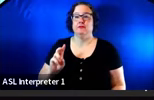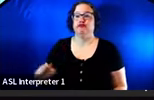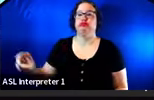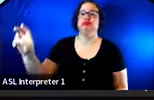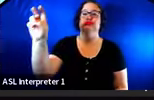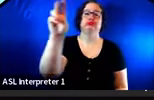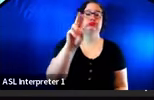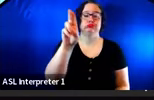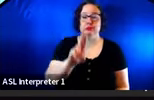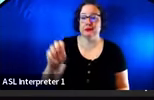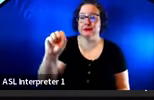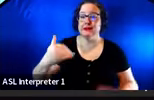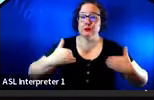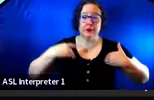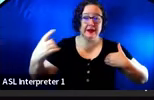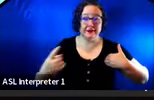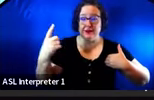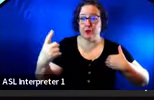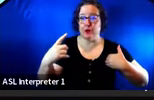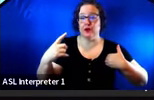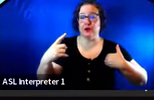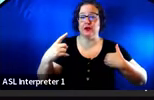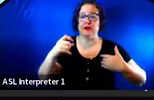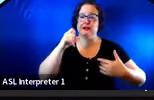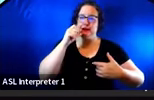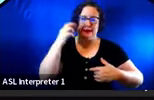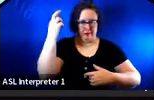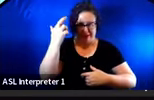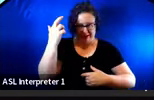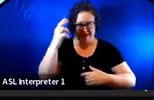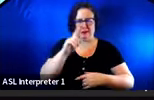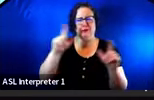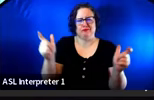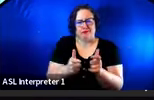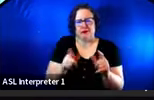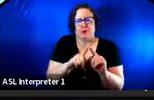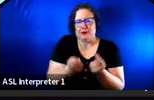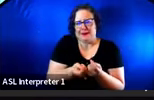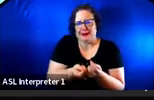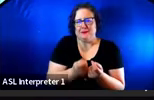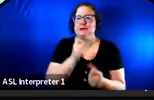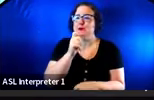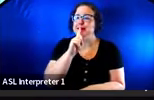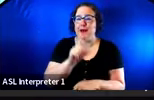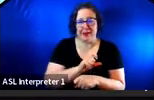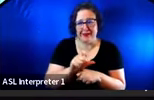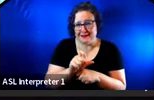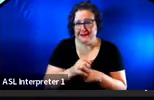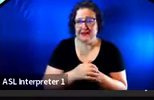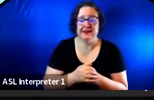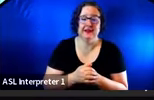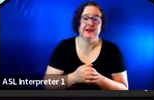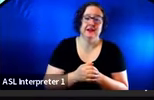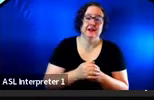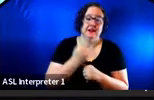when whatever we have somebody is not realistic. We have a small team as well. That's not realistic unless we want to serve maybe